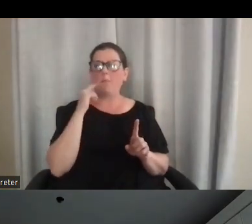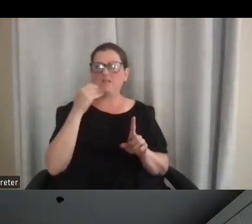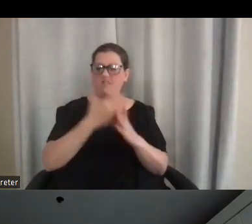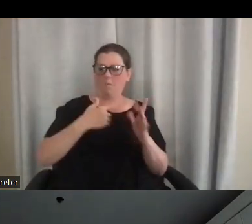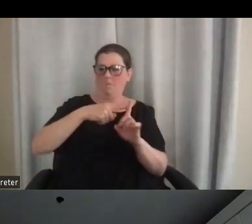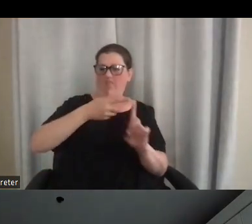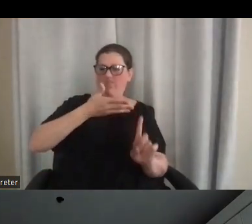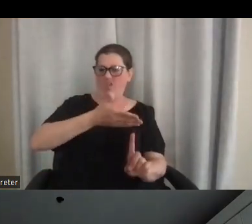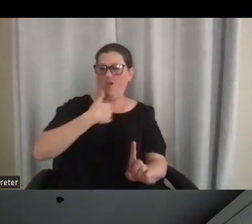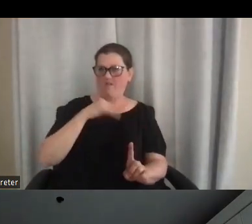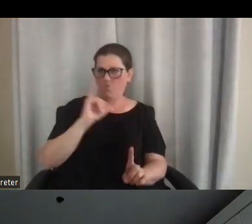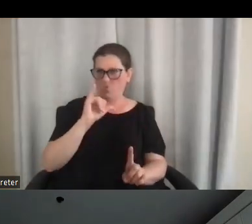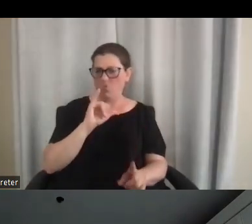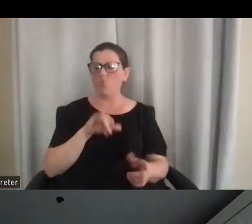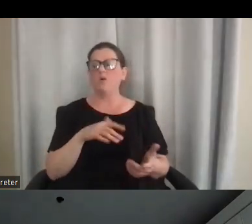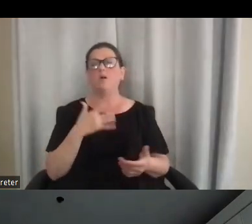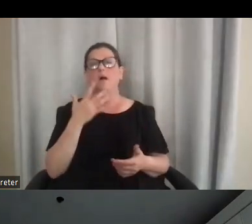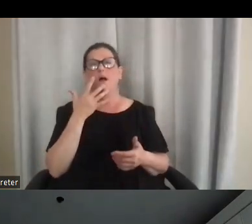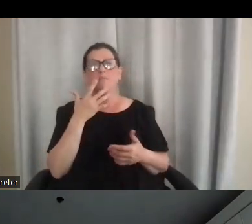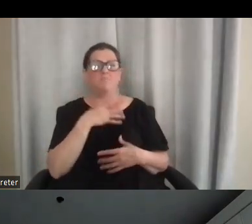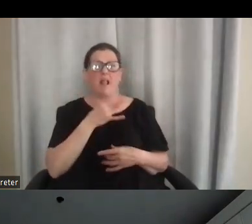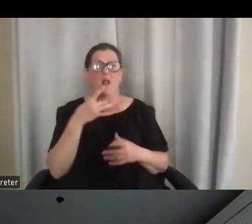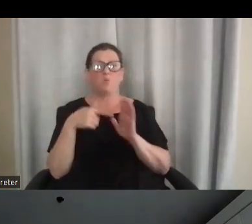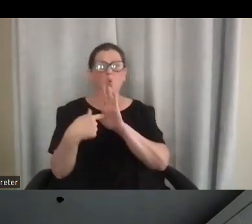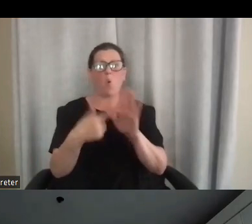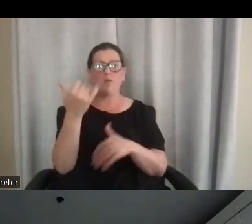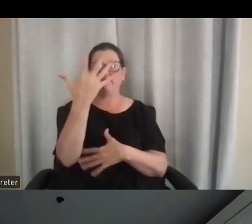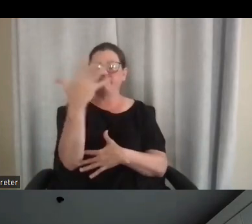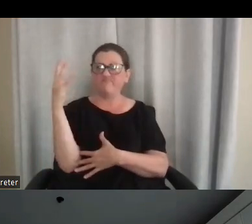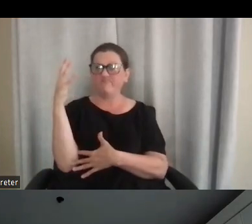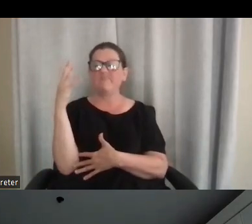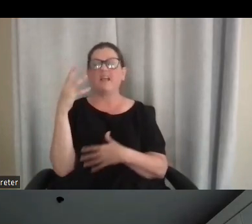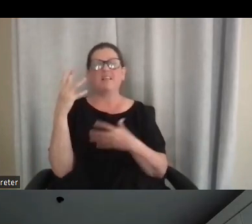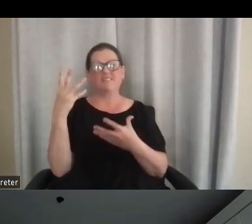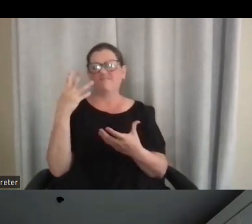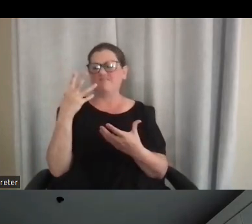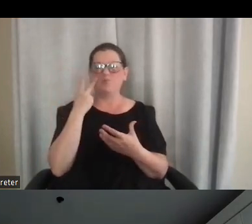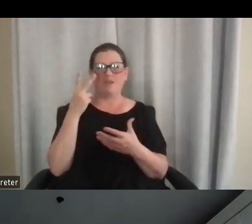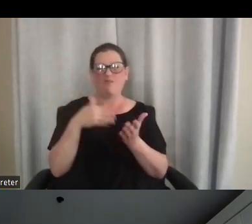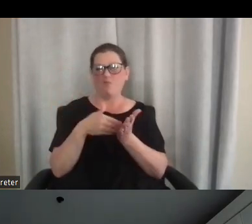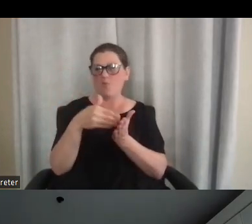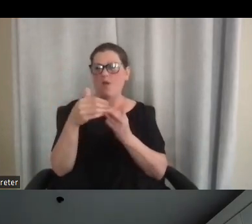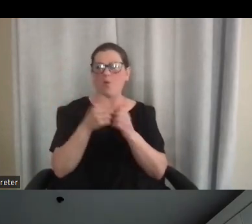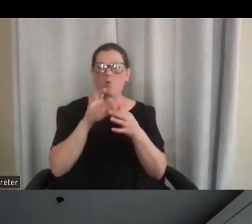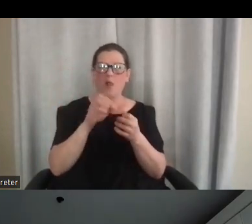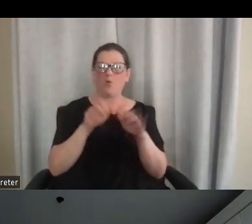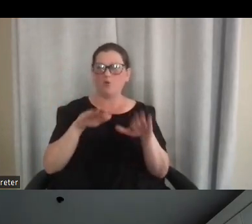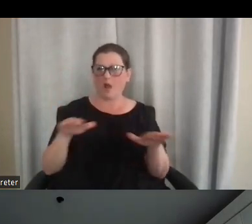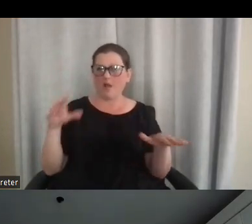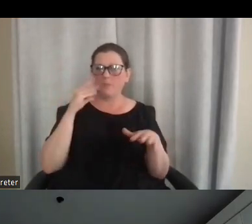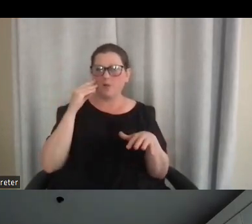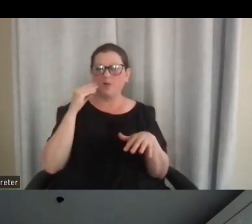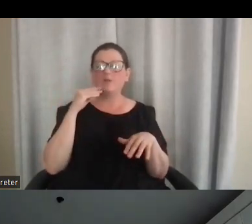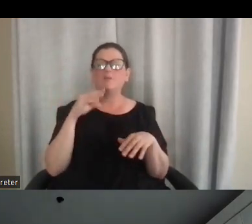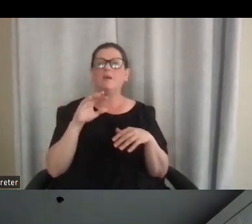I also like to show this tree diagram. It's abundant in a lot of the childhood experiences literature, but it helps link factors in the community that